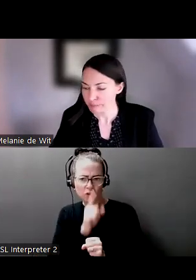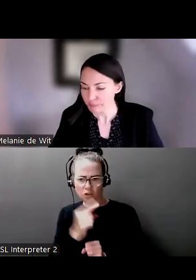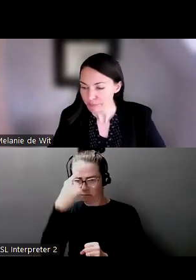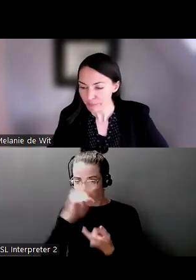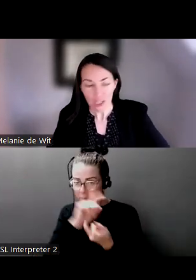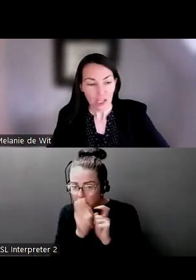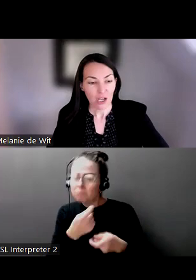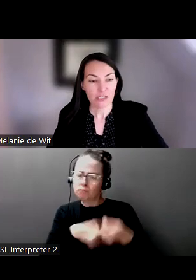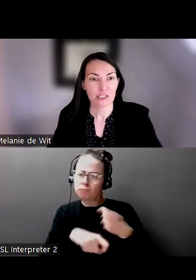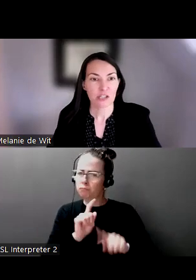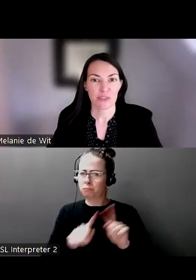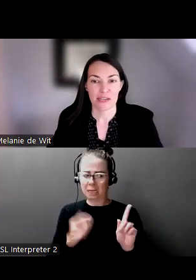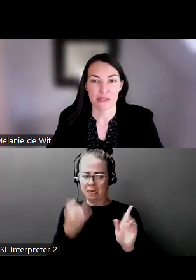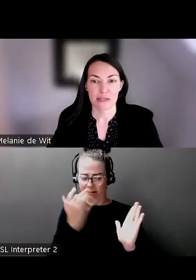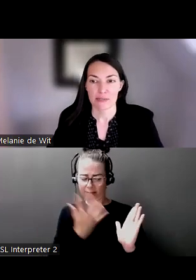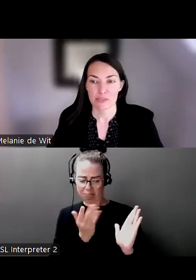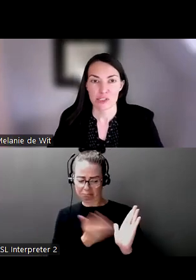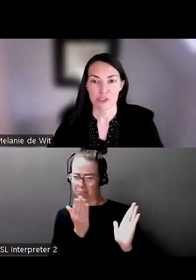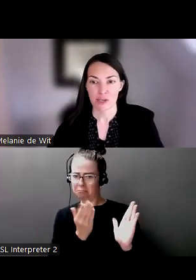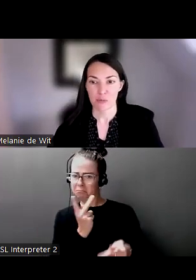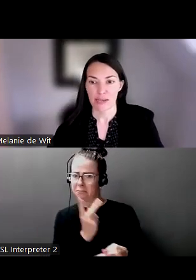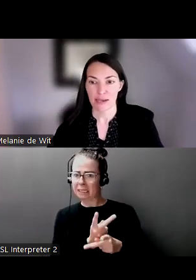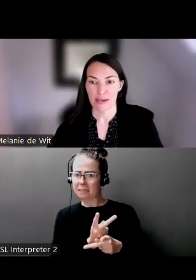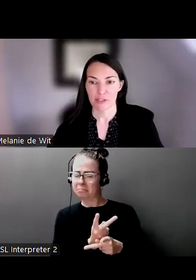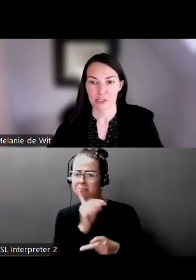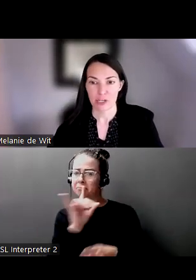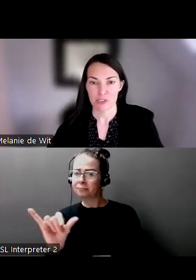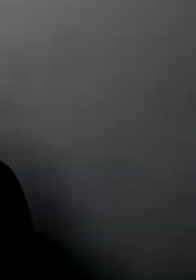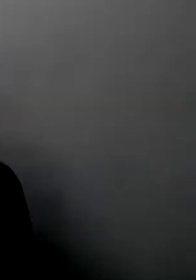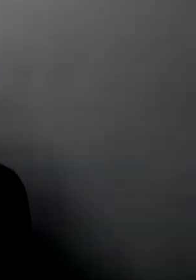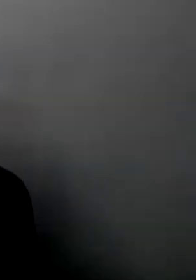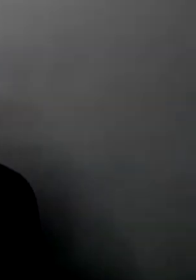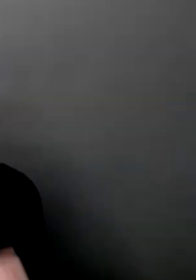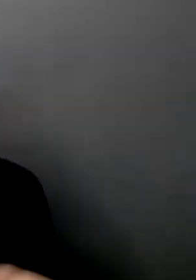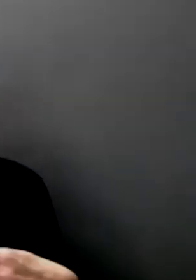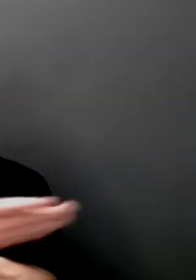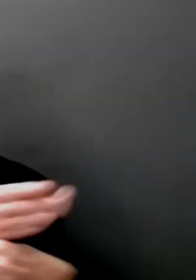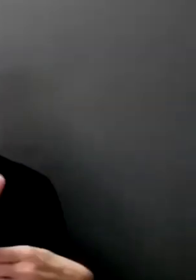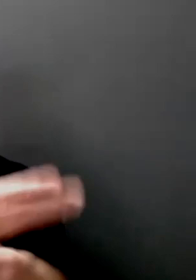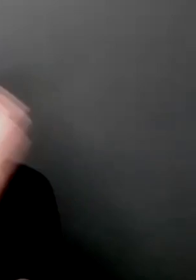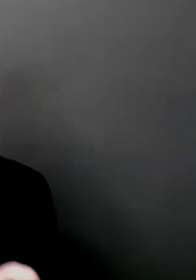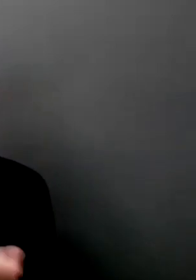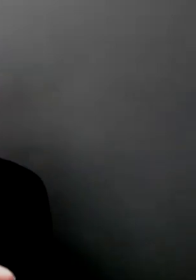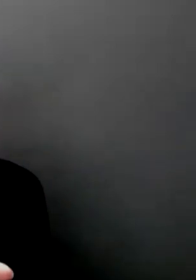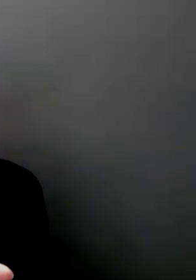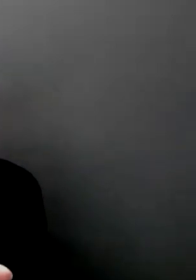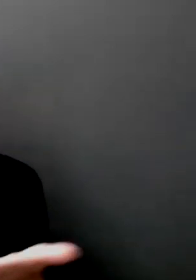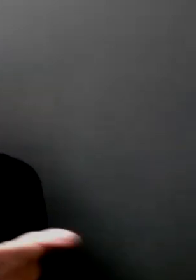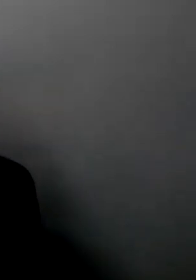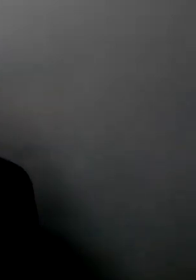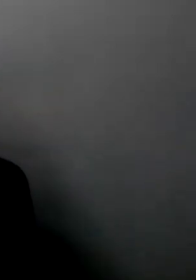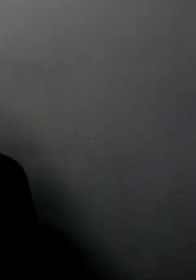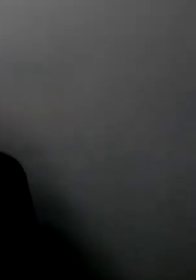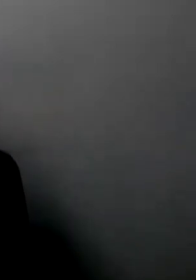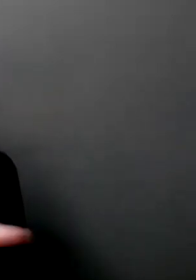date. I'll stop there just so that we have, and I'll stop sharing, just so that we have some time